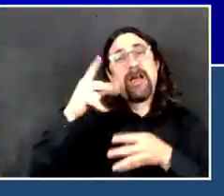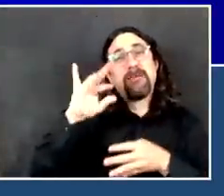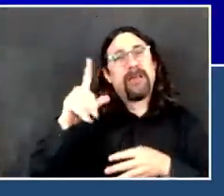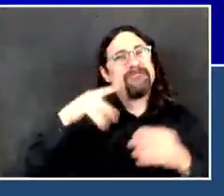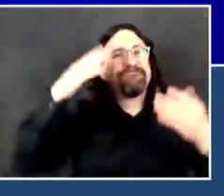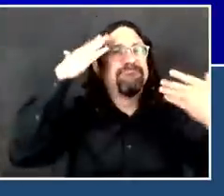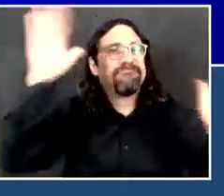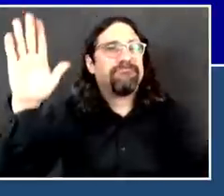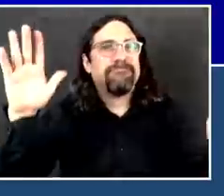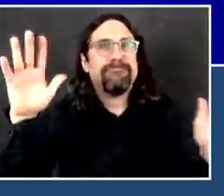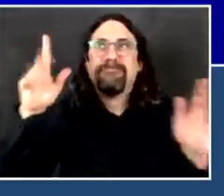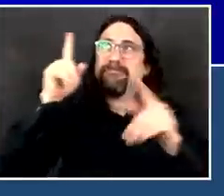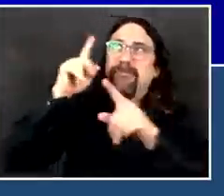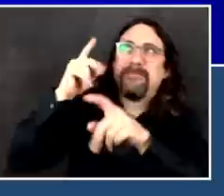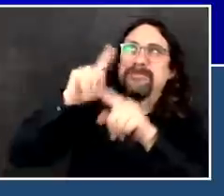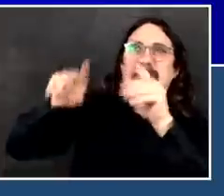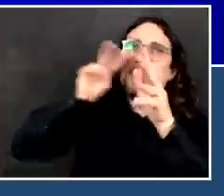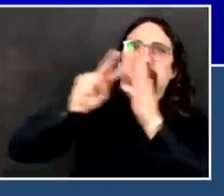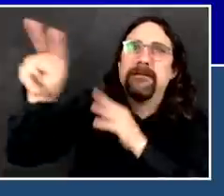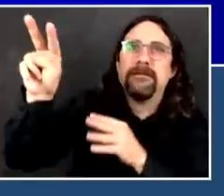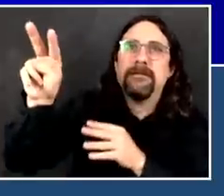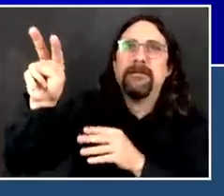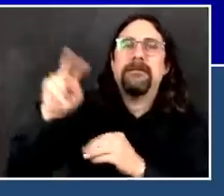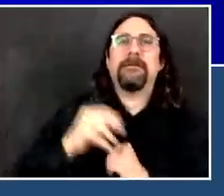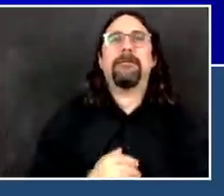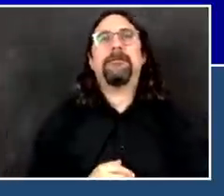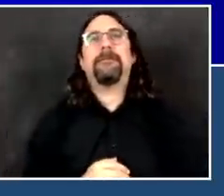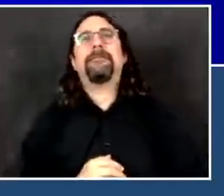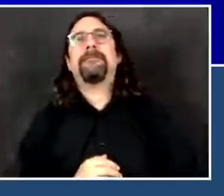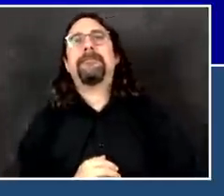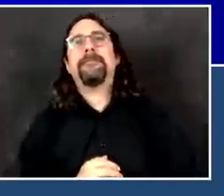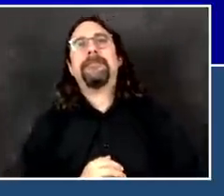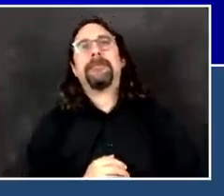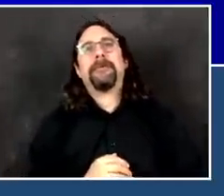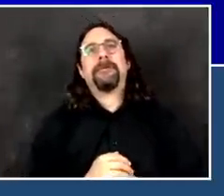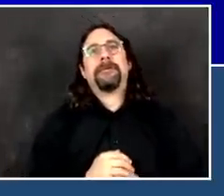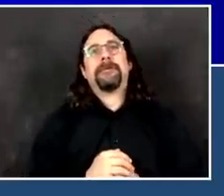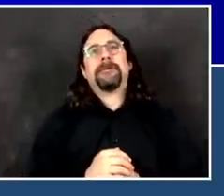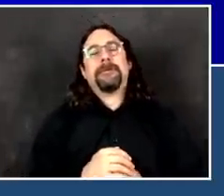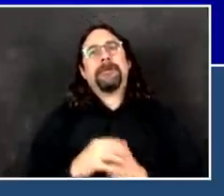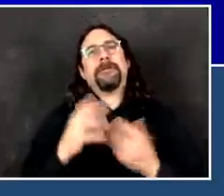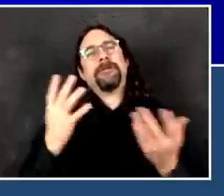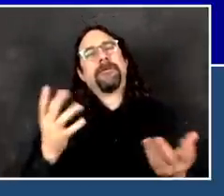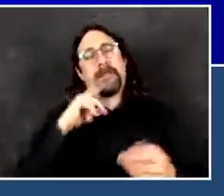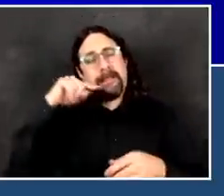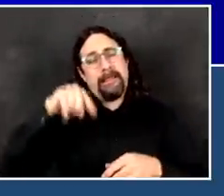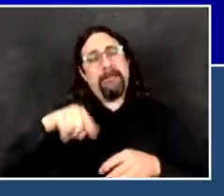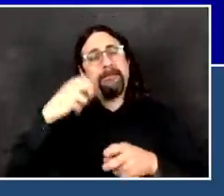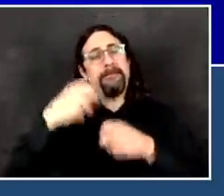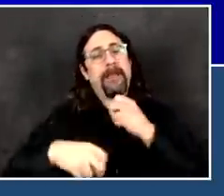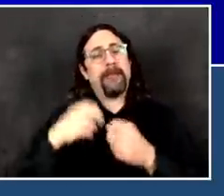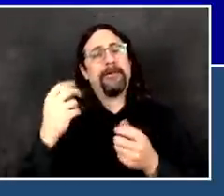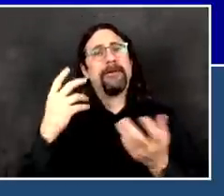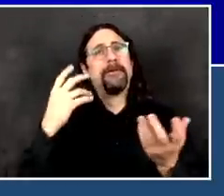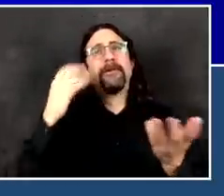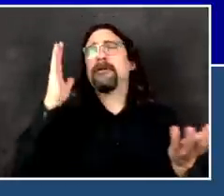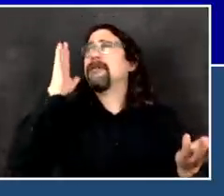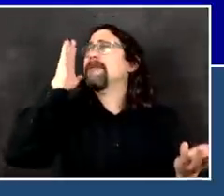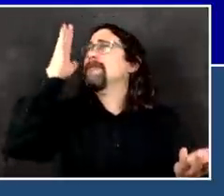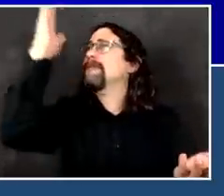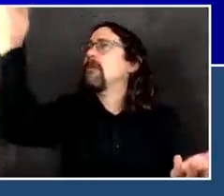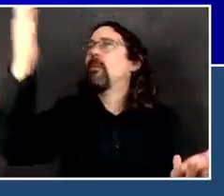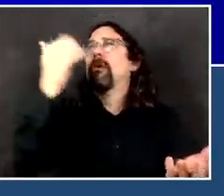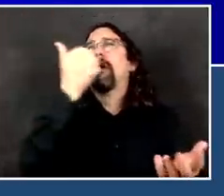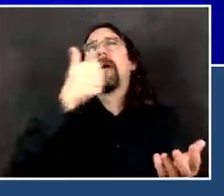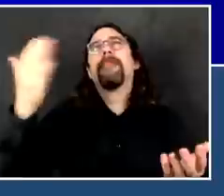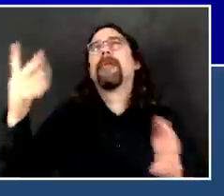have to protect our people. And so these bridge ventilators that have been created are part of what will